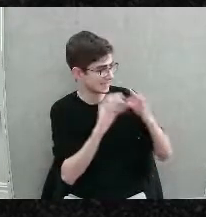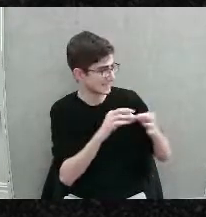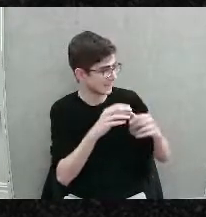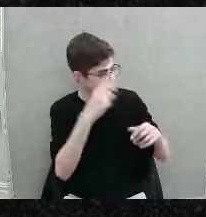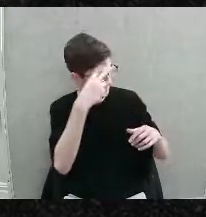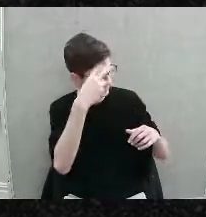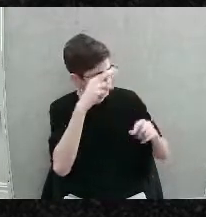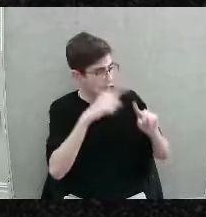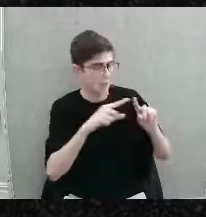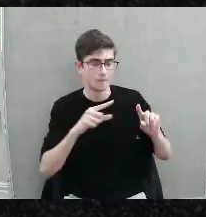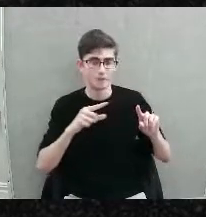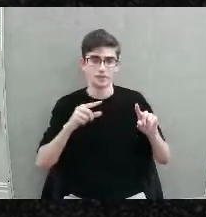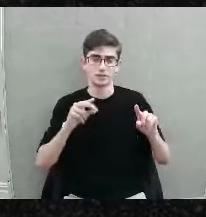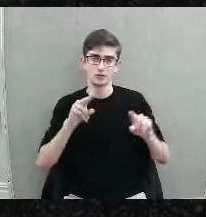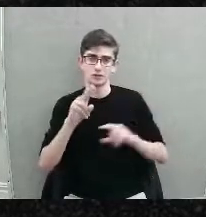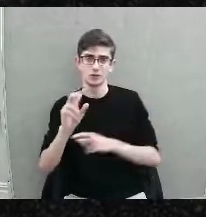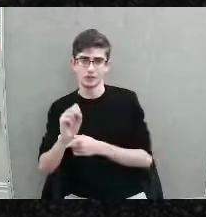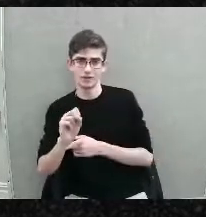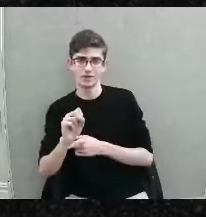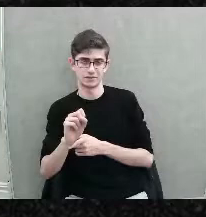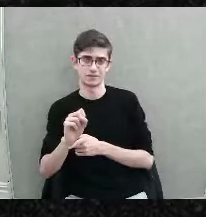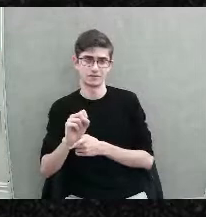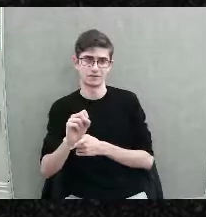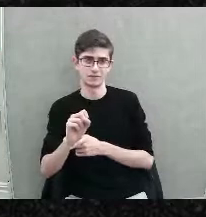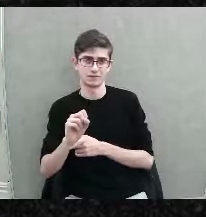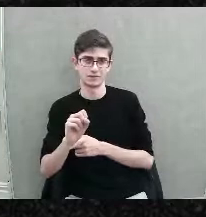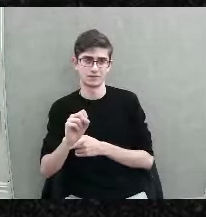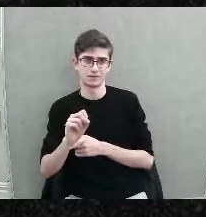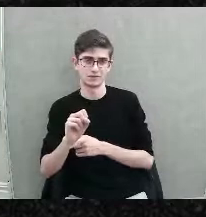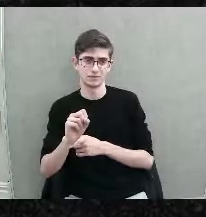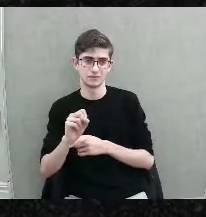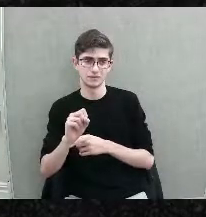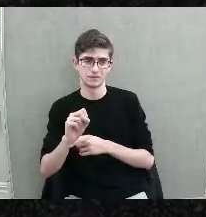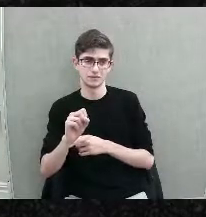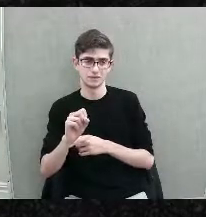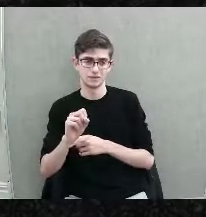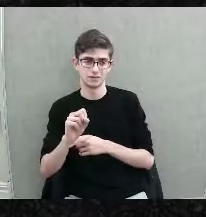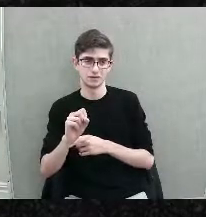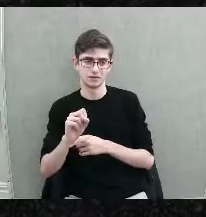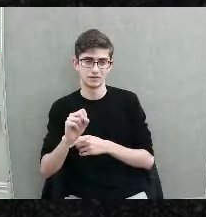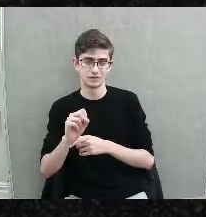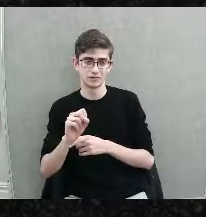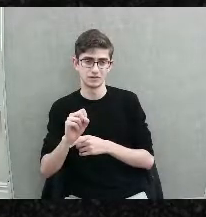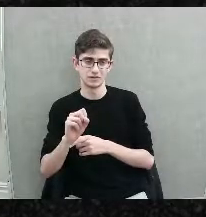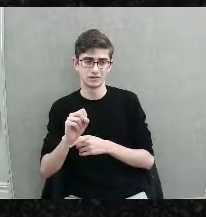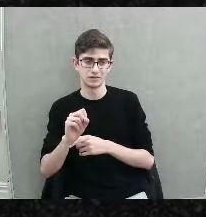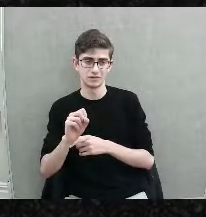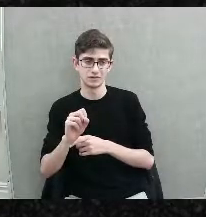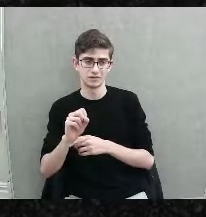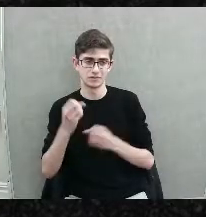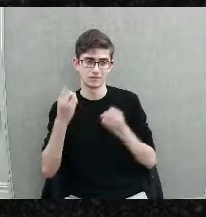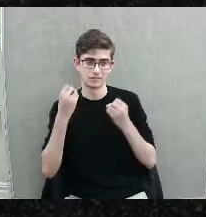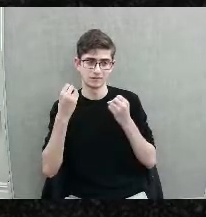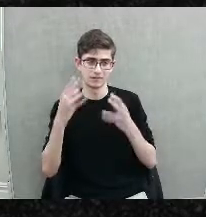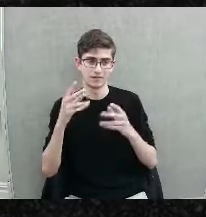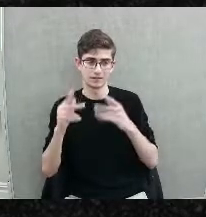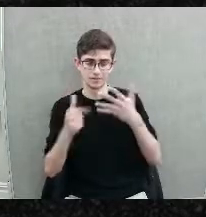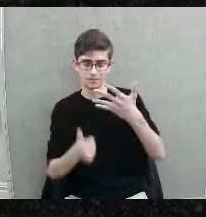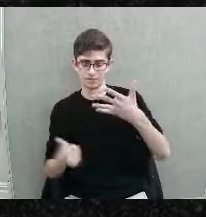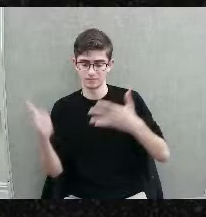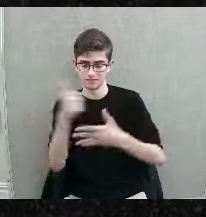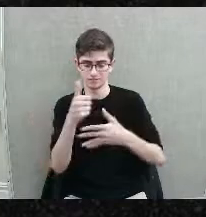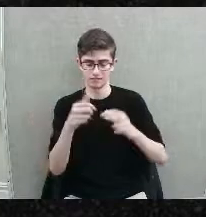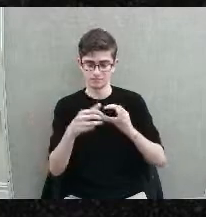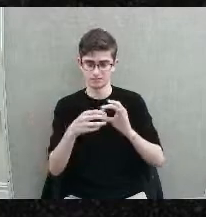in the US, there's the NGO sector and large parts of sort of the neoliberal bureaucracies